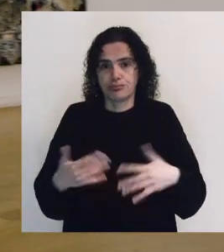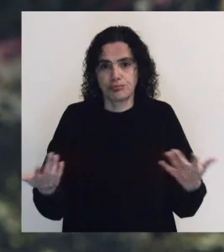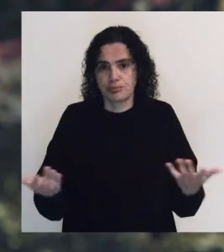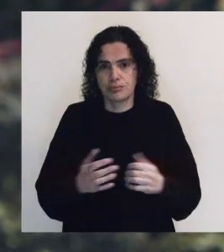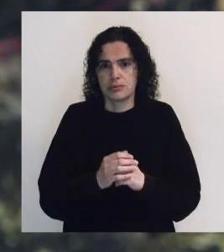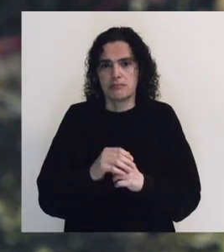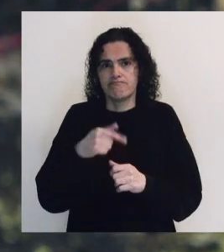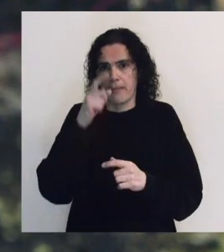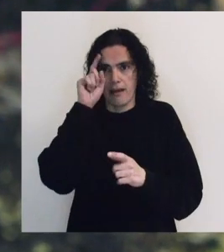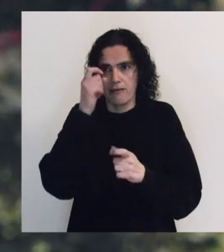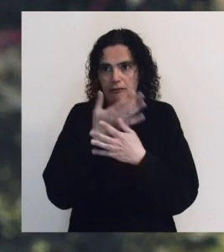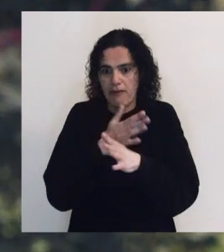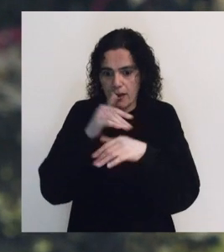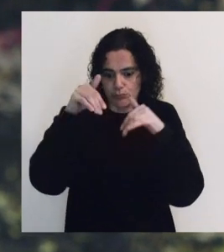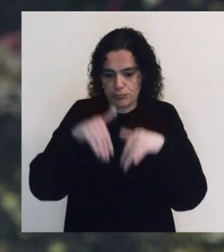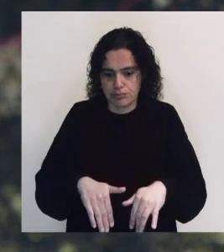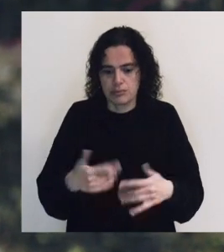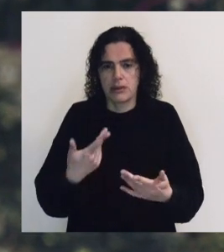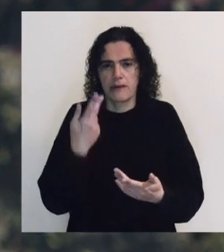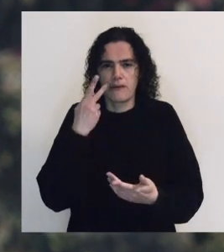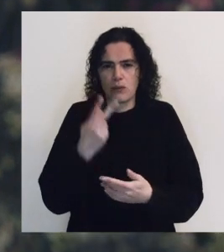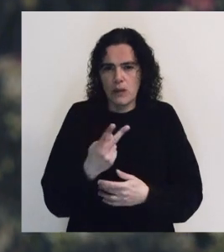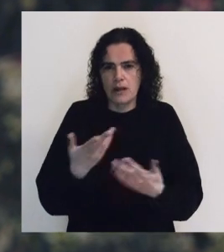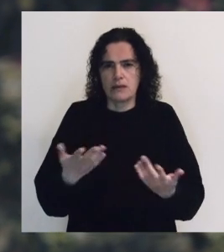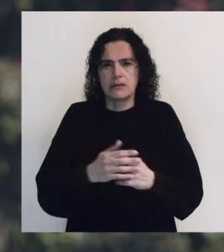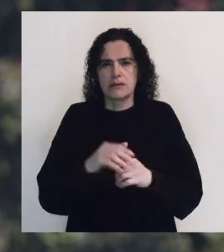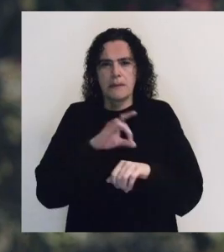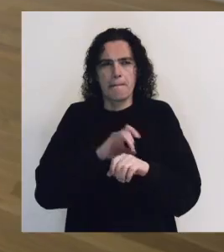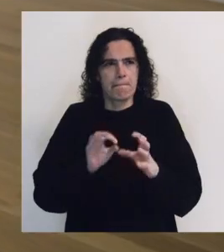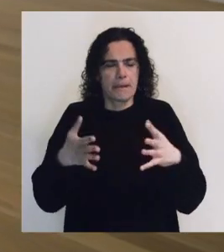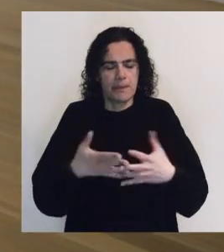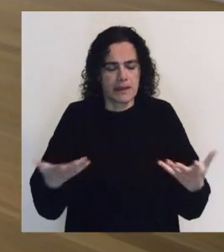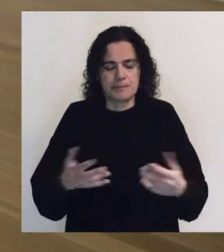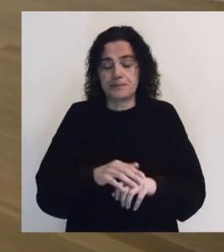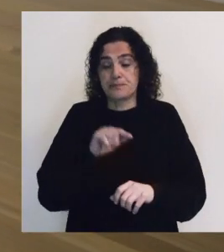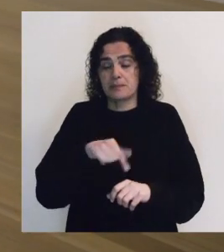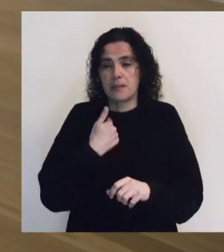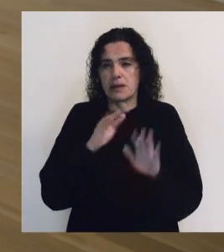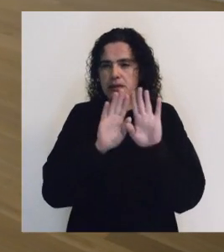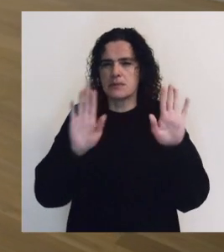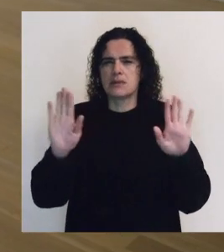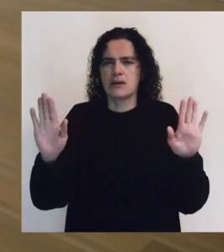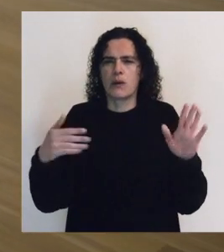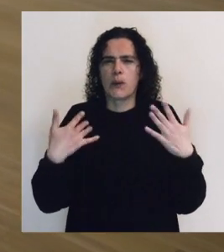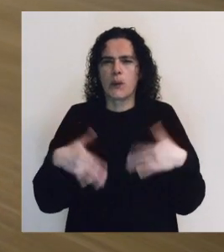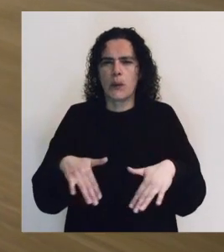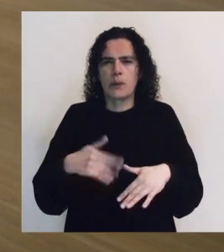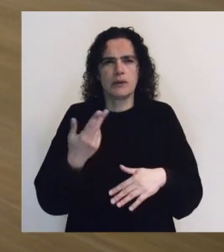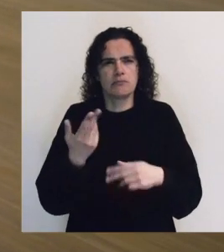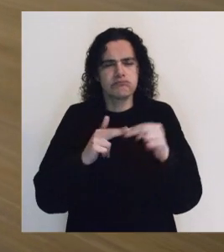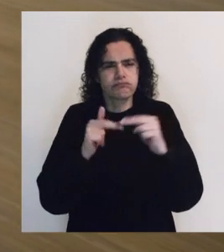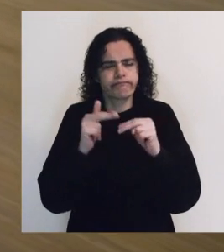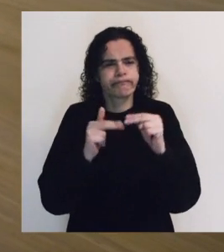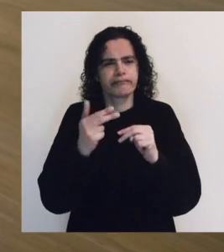to hell. Again, violence, pandemic. The exhibition is very much